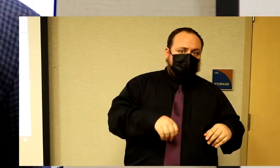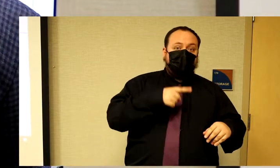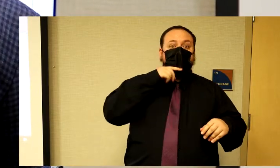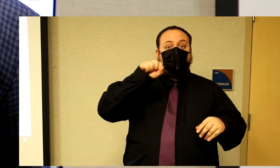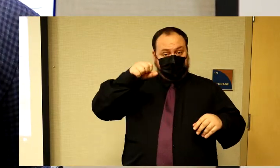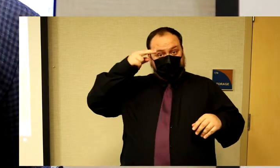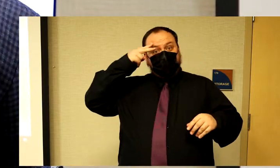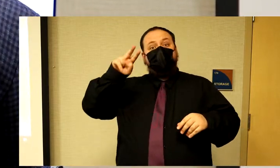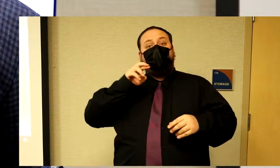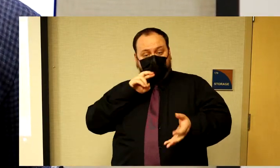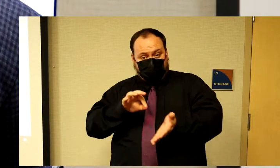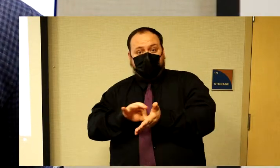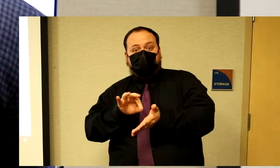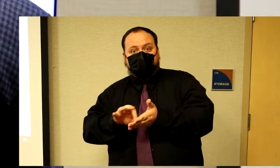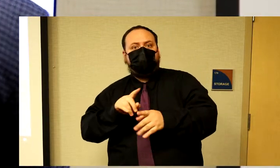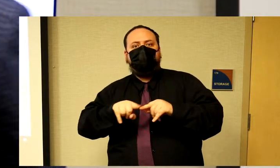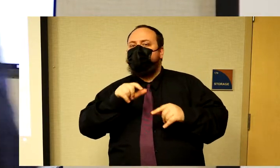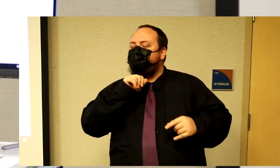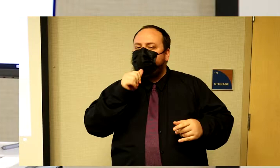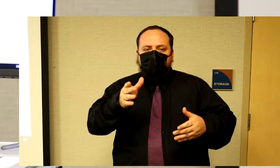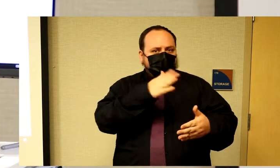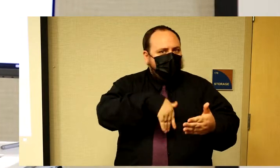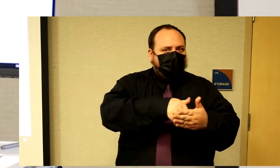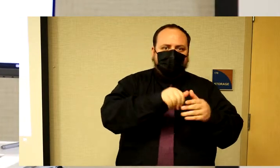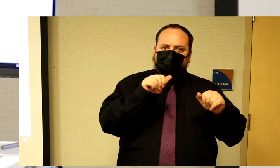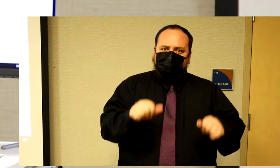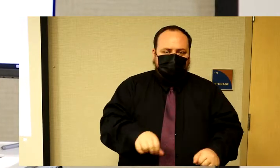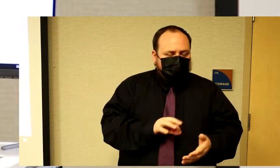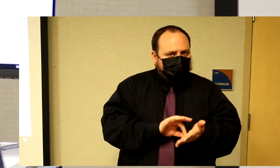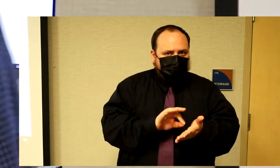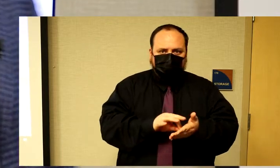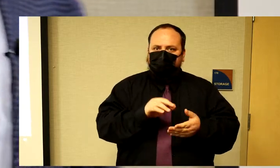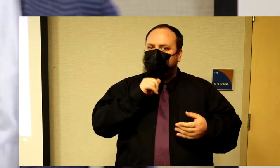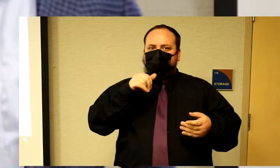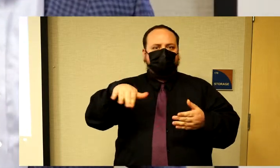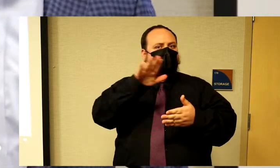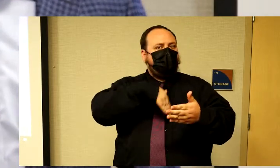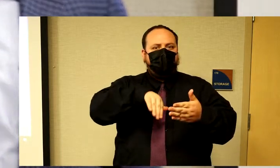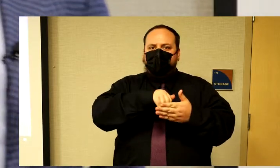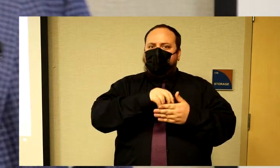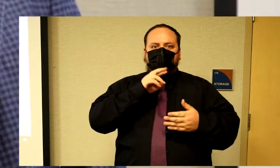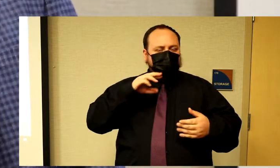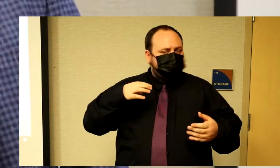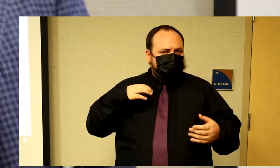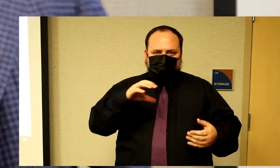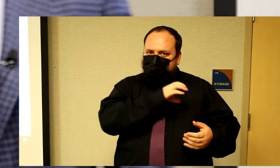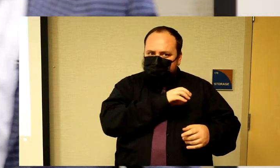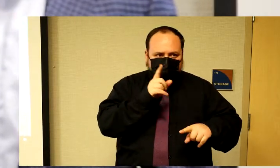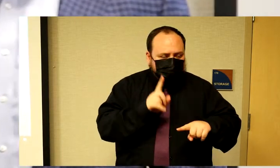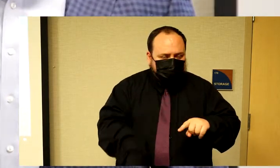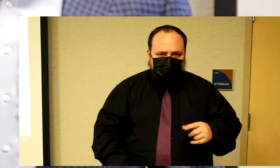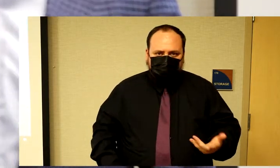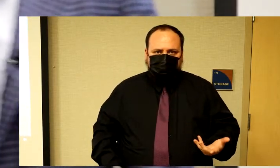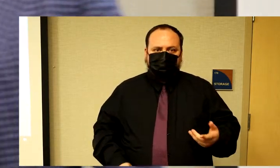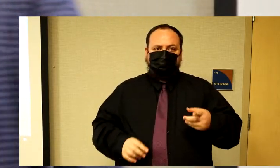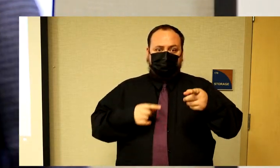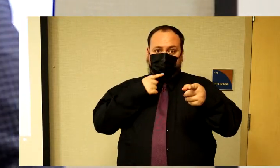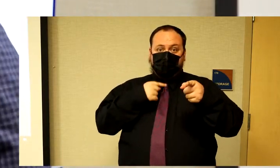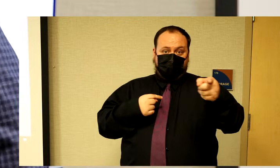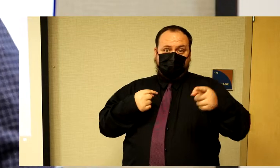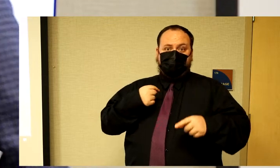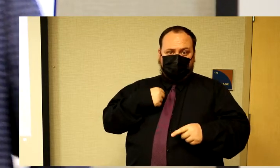being counted, but not all of them can vote, right? Not all of them are citizens, right? Some of them are the first time that they're immigrants, like my parents. I'm